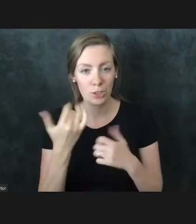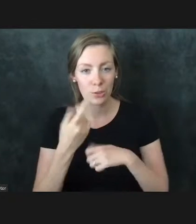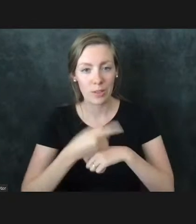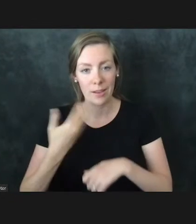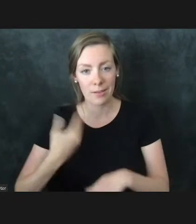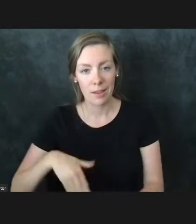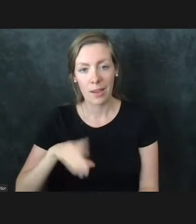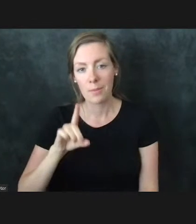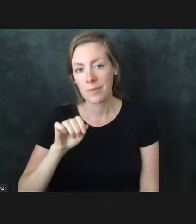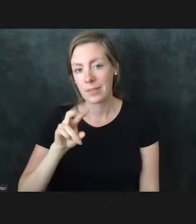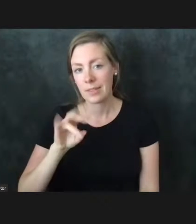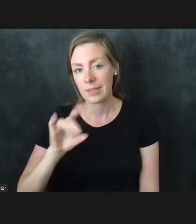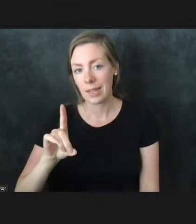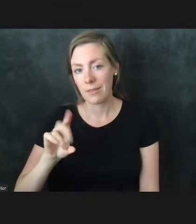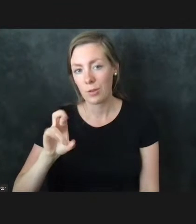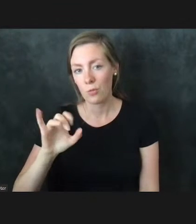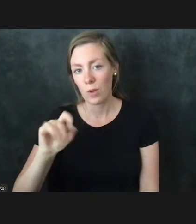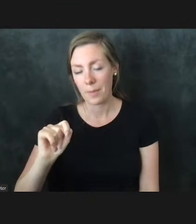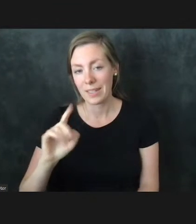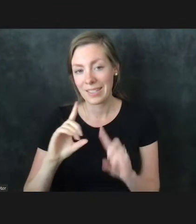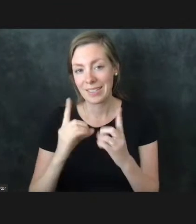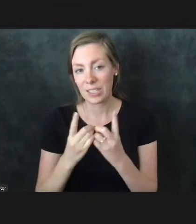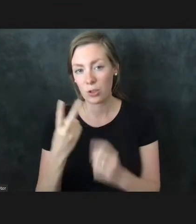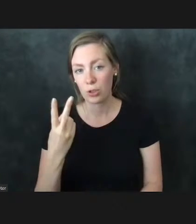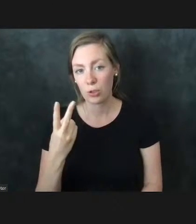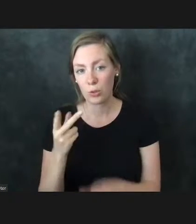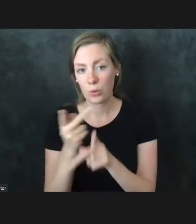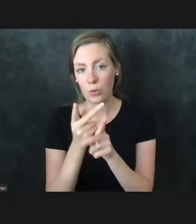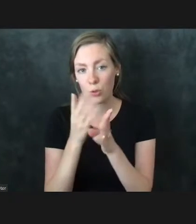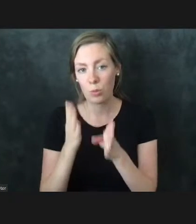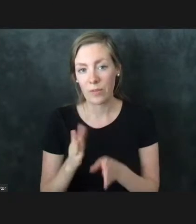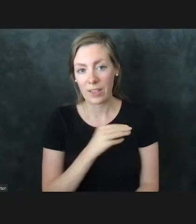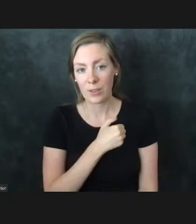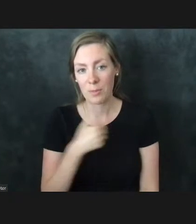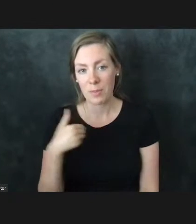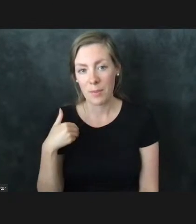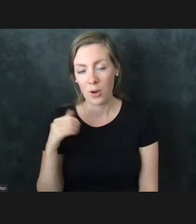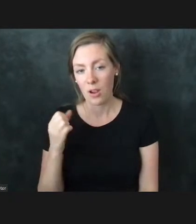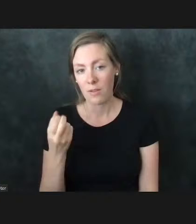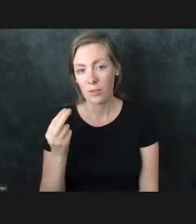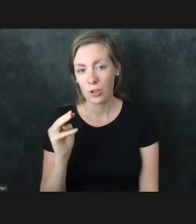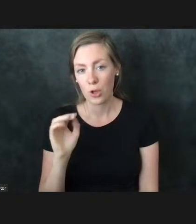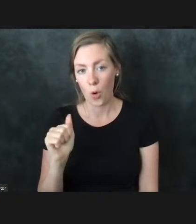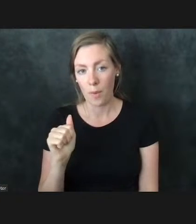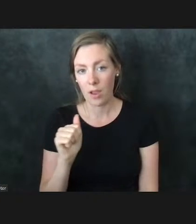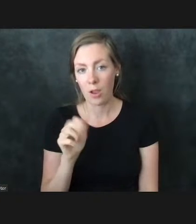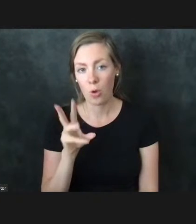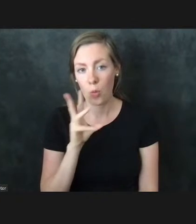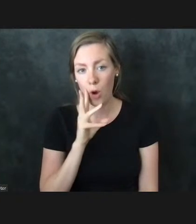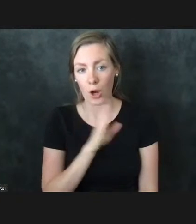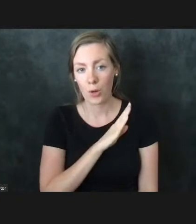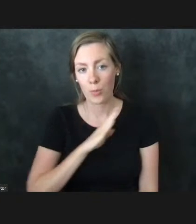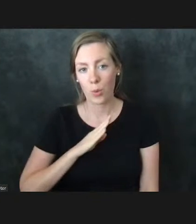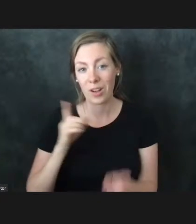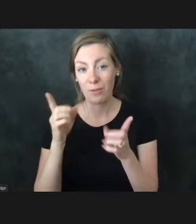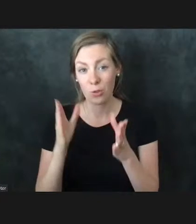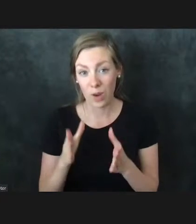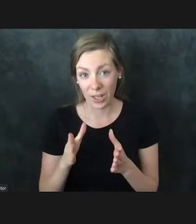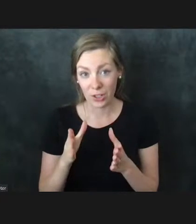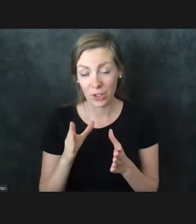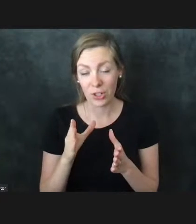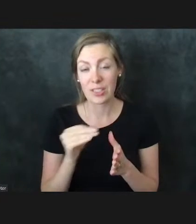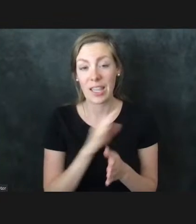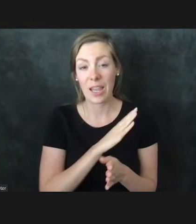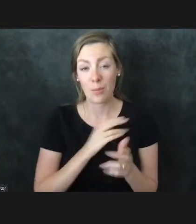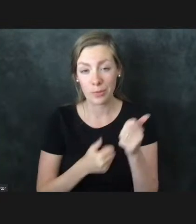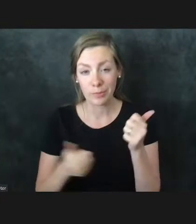Rabbit, District 2 Supervisor, a member of the Sonoma Water Board of Directors, and Board Liaison to the